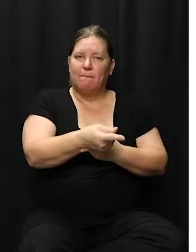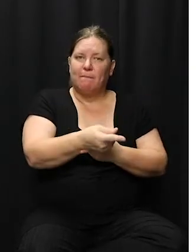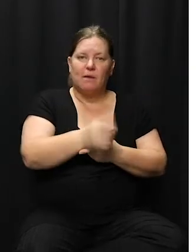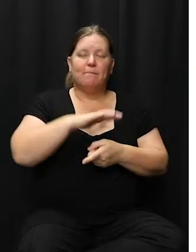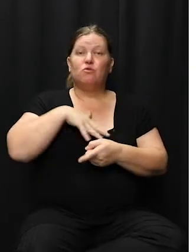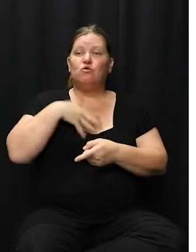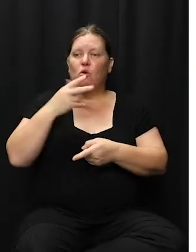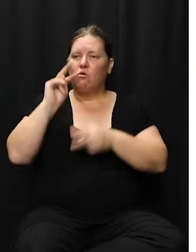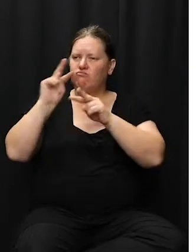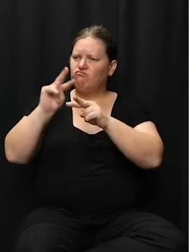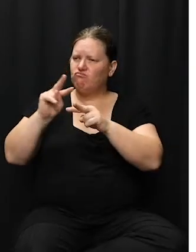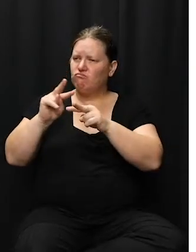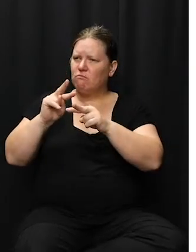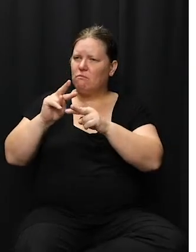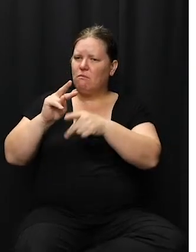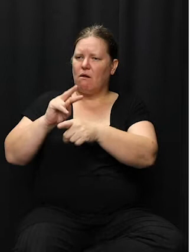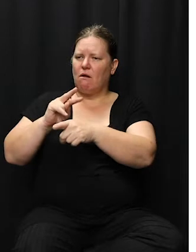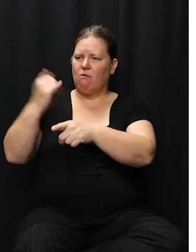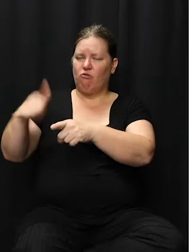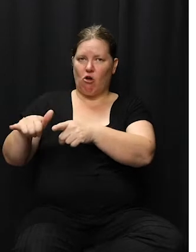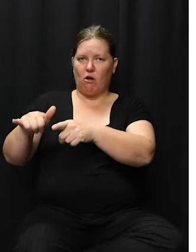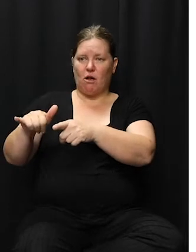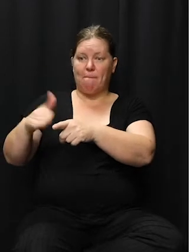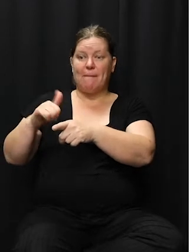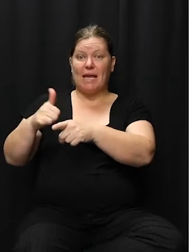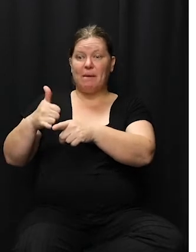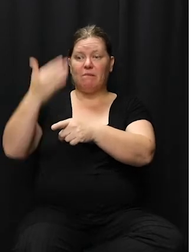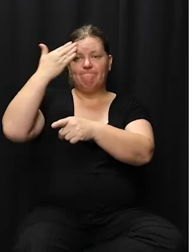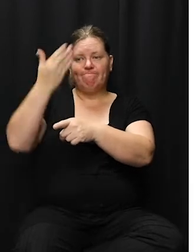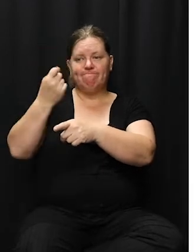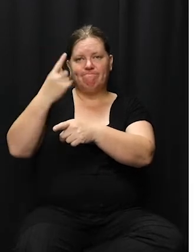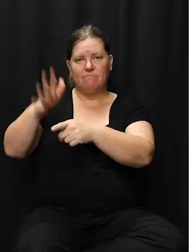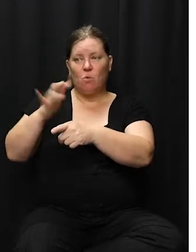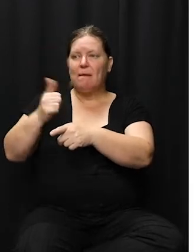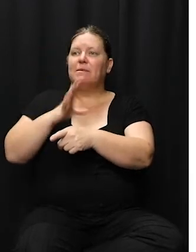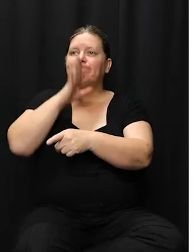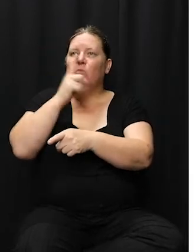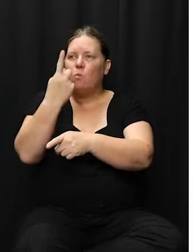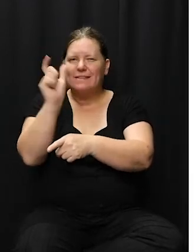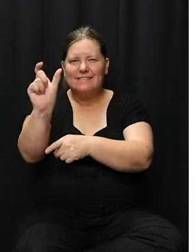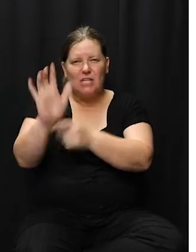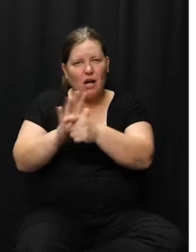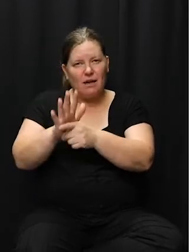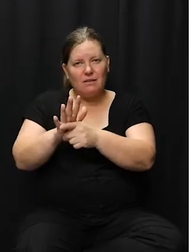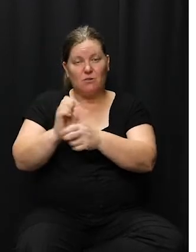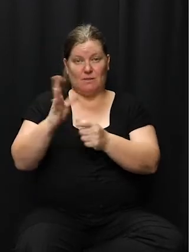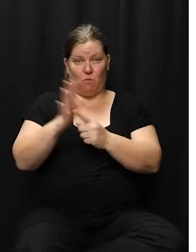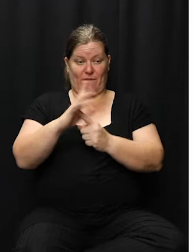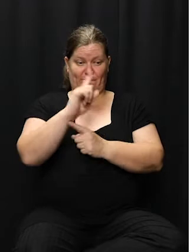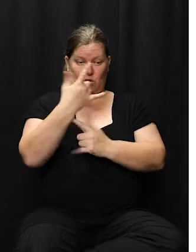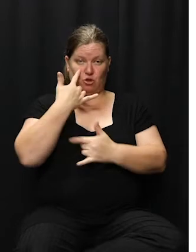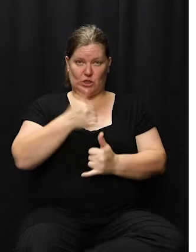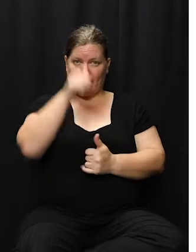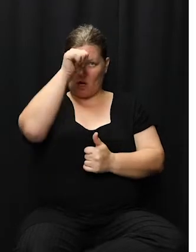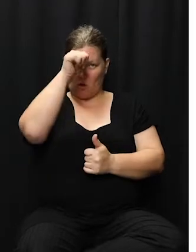that the children know what those signs are, so they check them all. If they don't know, you tell the child, because they don't want the child to be watching the receptive skills